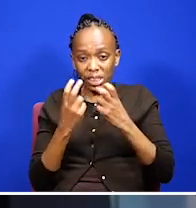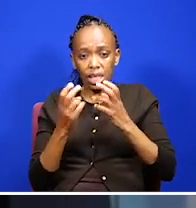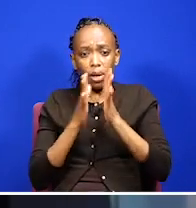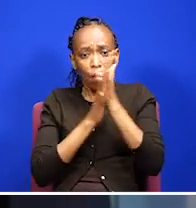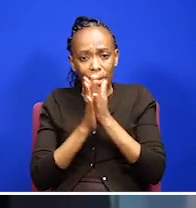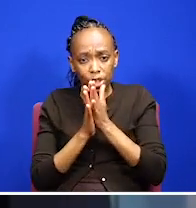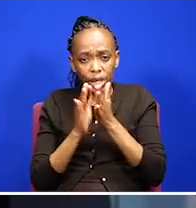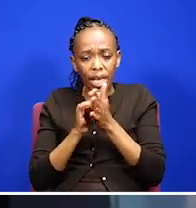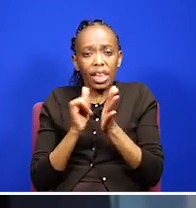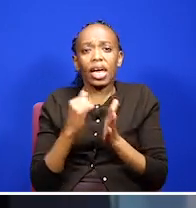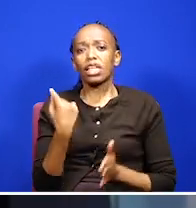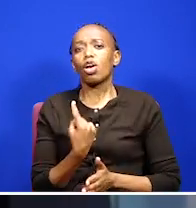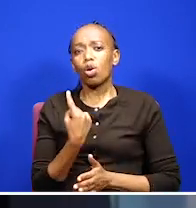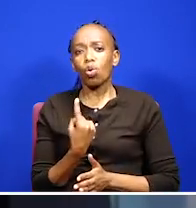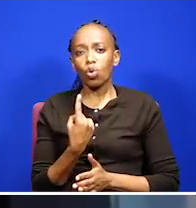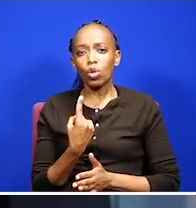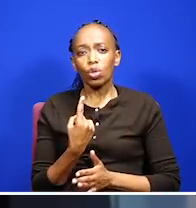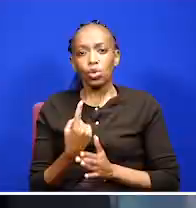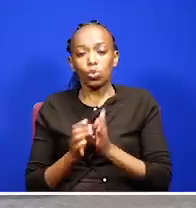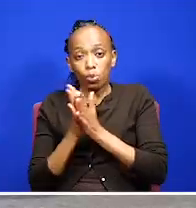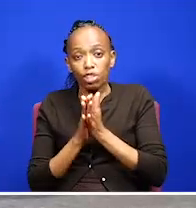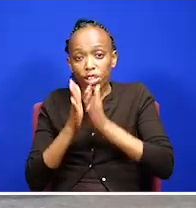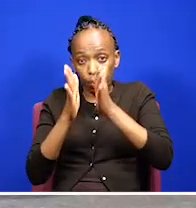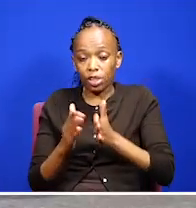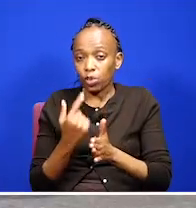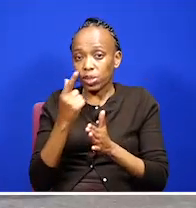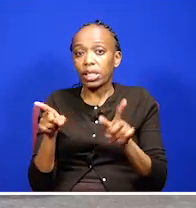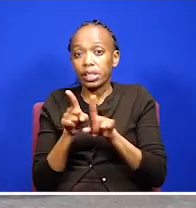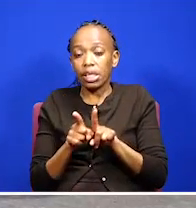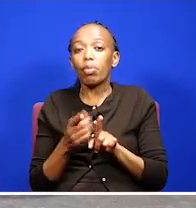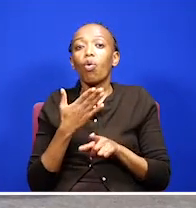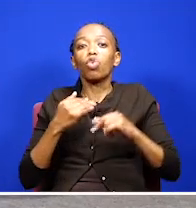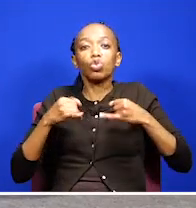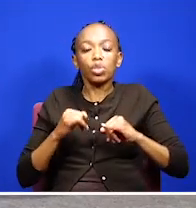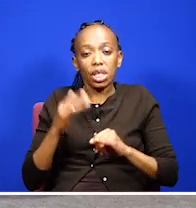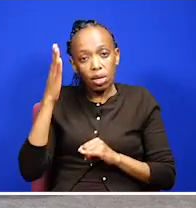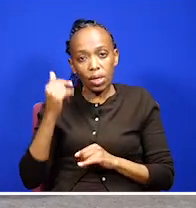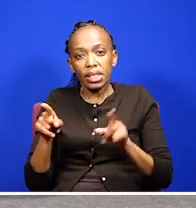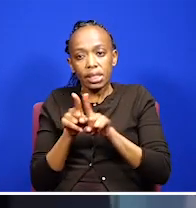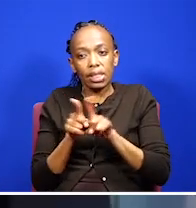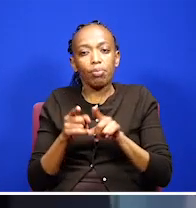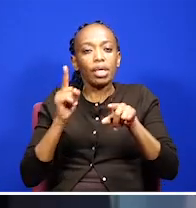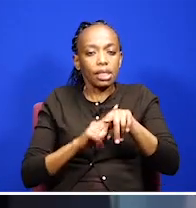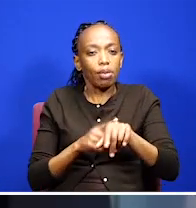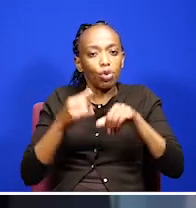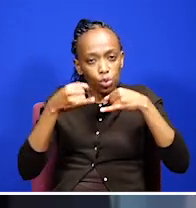passion and that alone yes. to motivate somebody to say, okay, let me also just try. Amen. Because even in